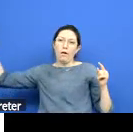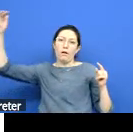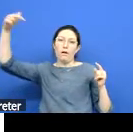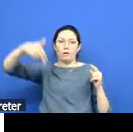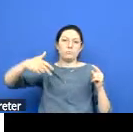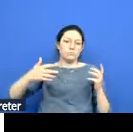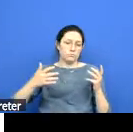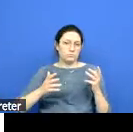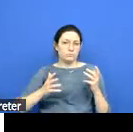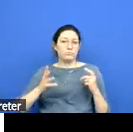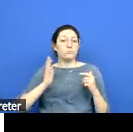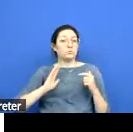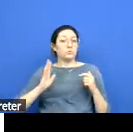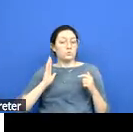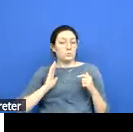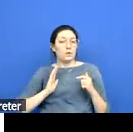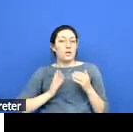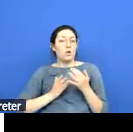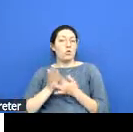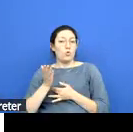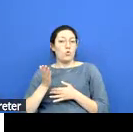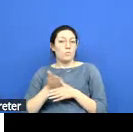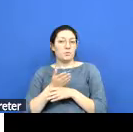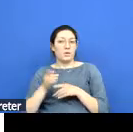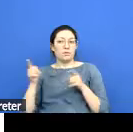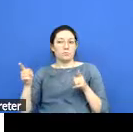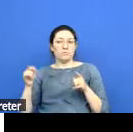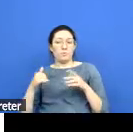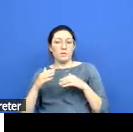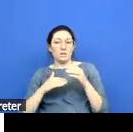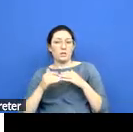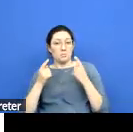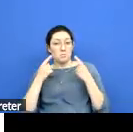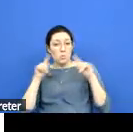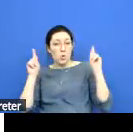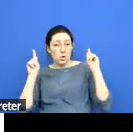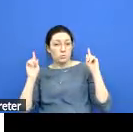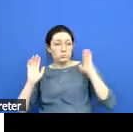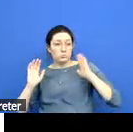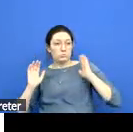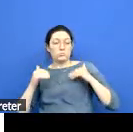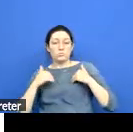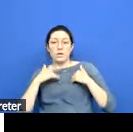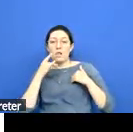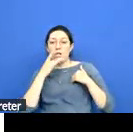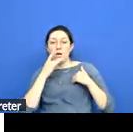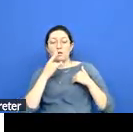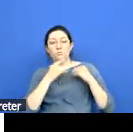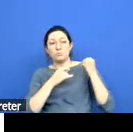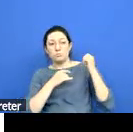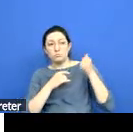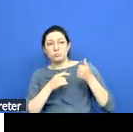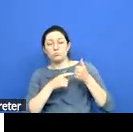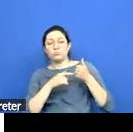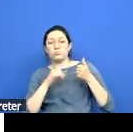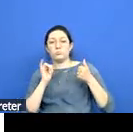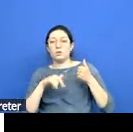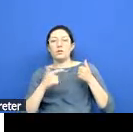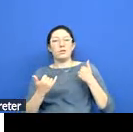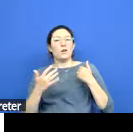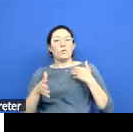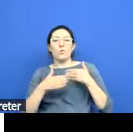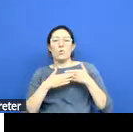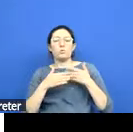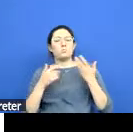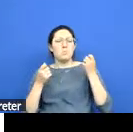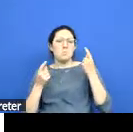There used to be a pass through between the two, and that made sense when there was a light out here, and I understand why that's now closed off, but